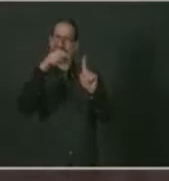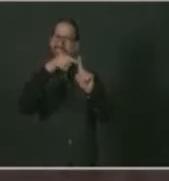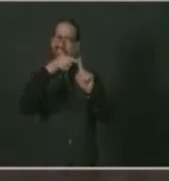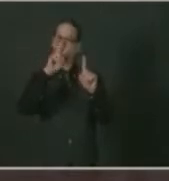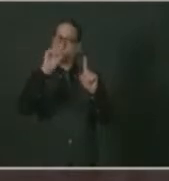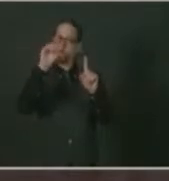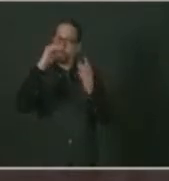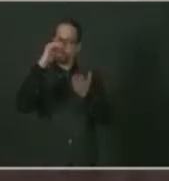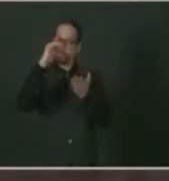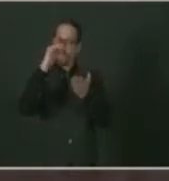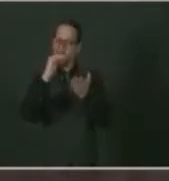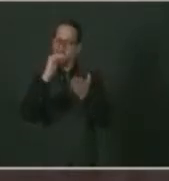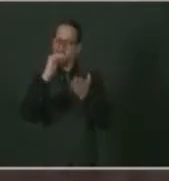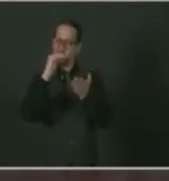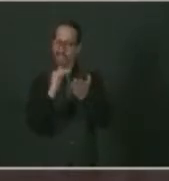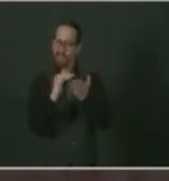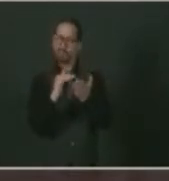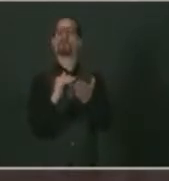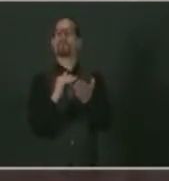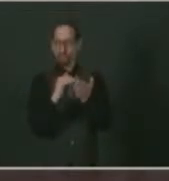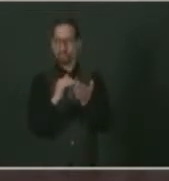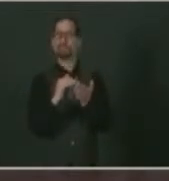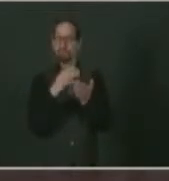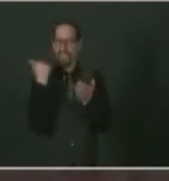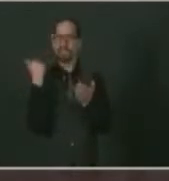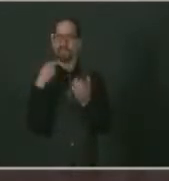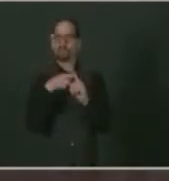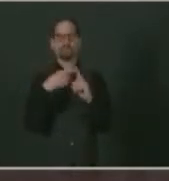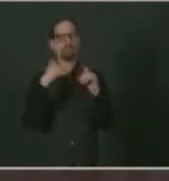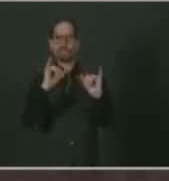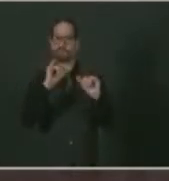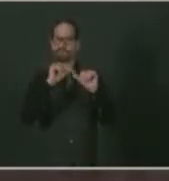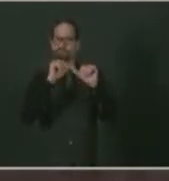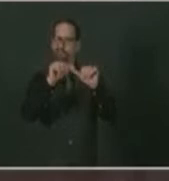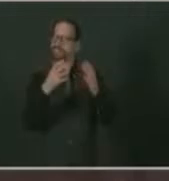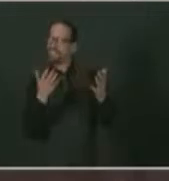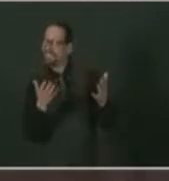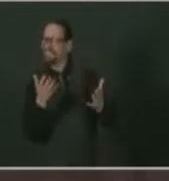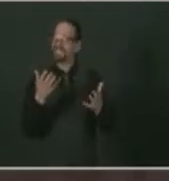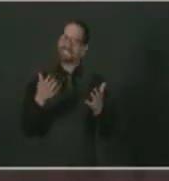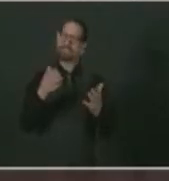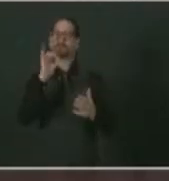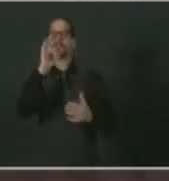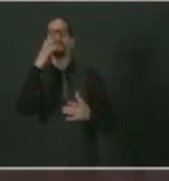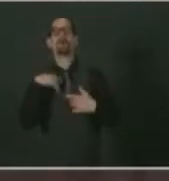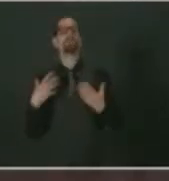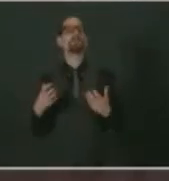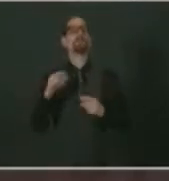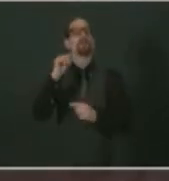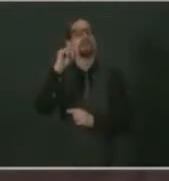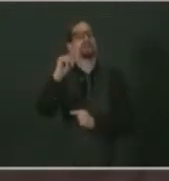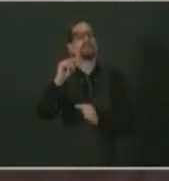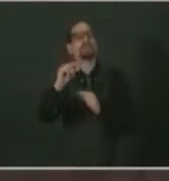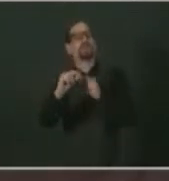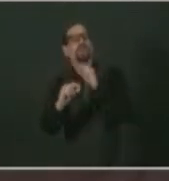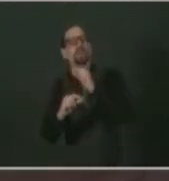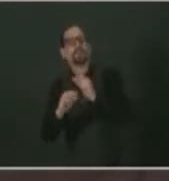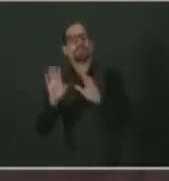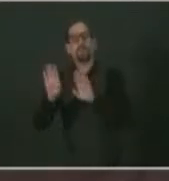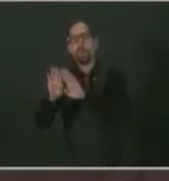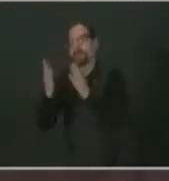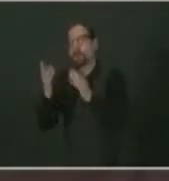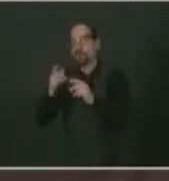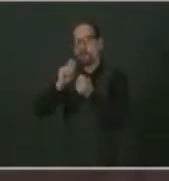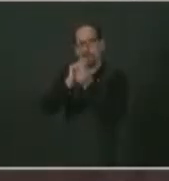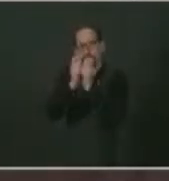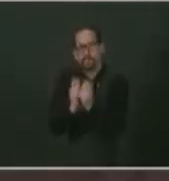those changes that are possible as rapidly as possible, while not creating instability in our public health conditions so that we have to in any